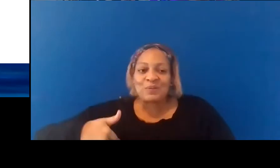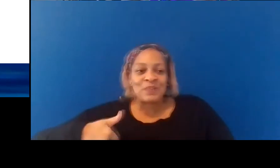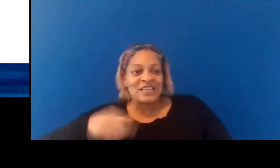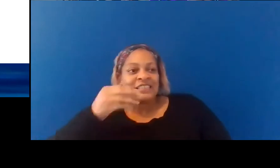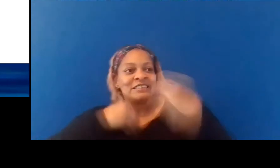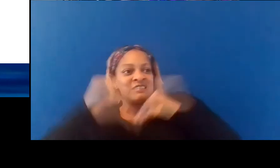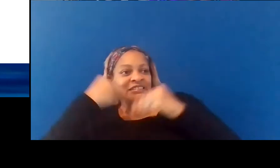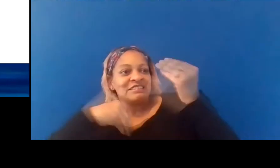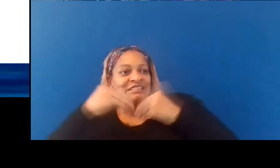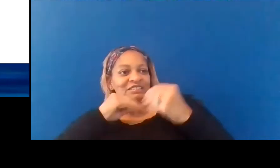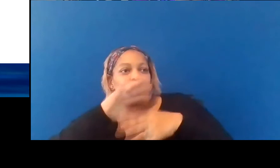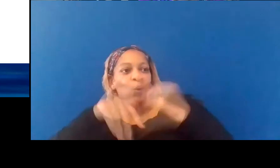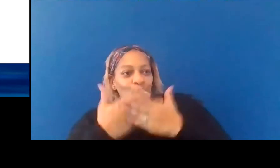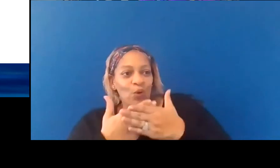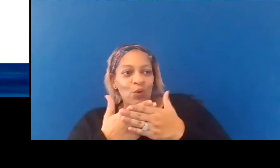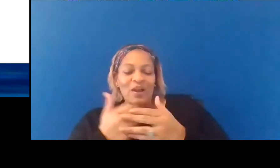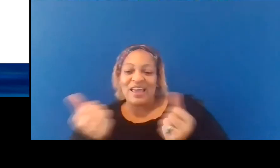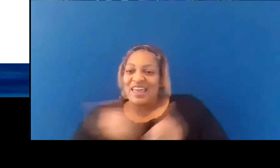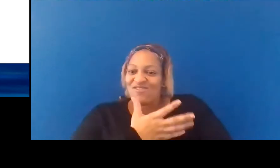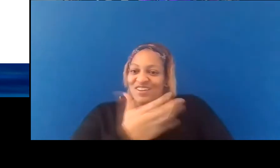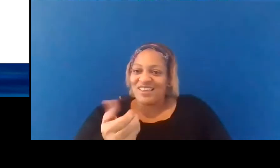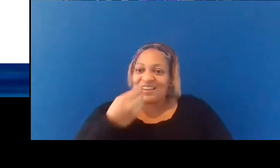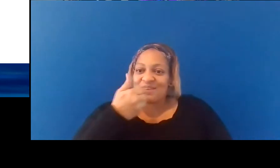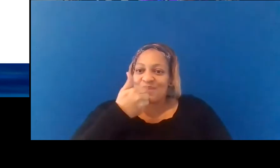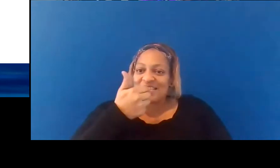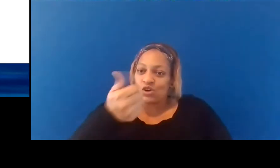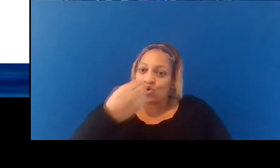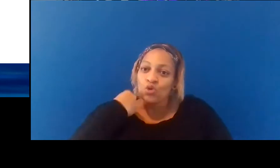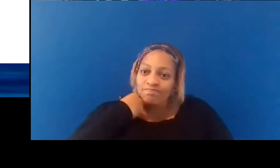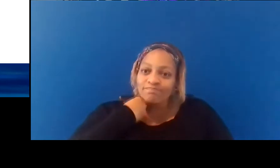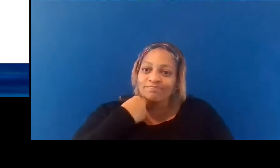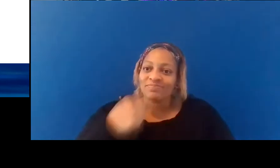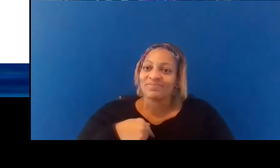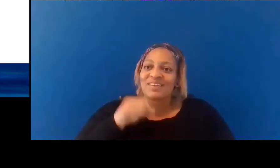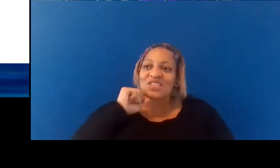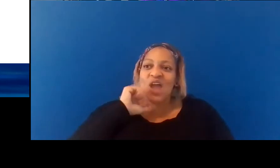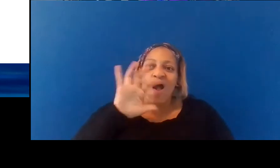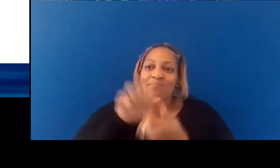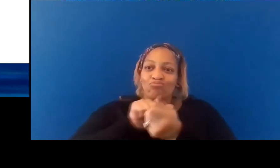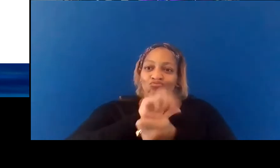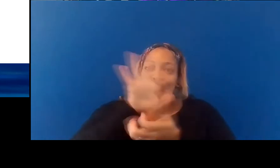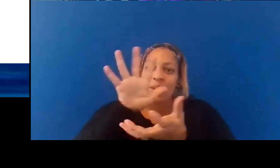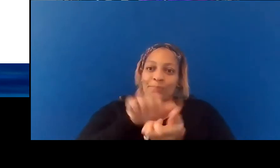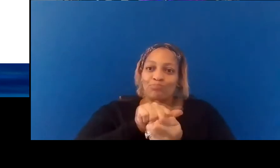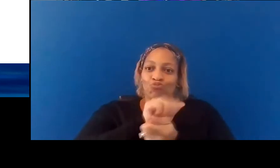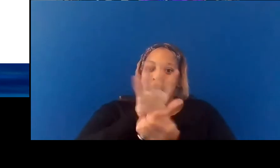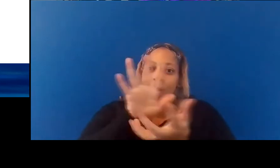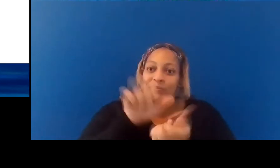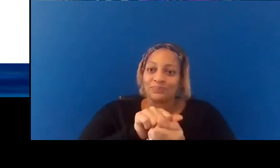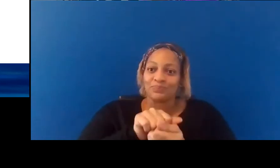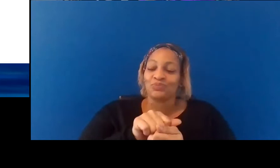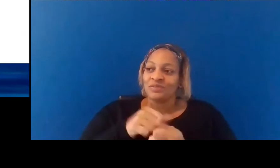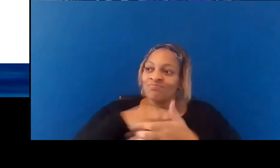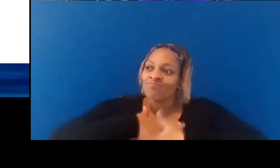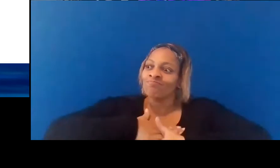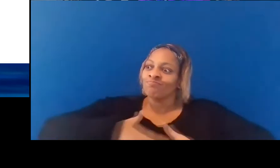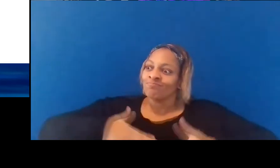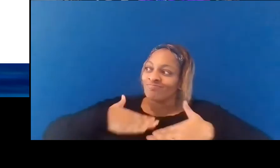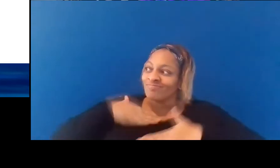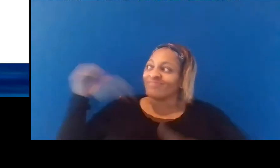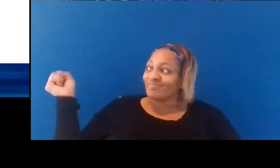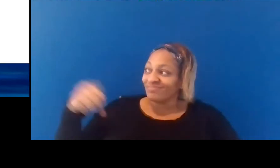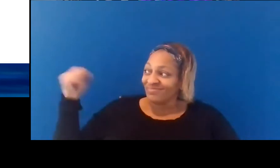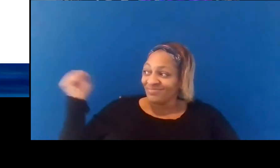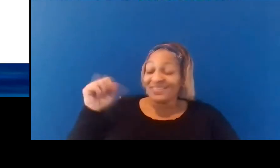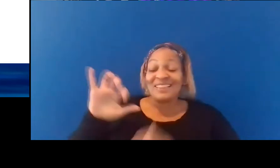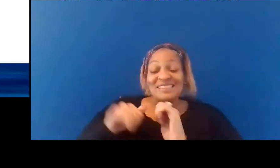Every bite of pizza, I eat it all. And I smack when I eat. Yep. Because it's good. That's how Tracy shows